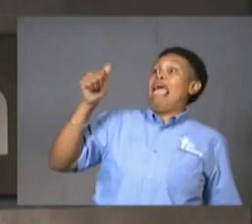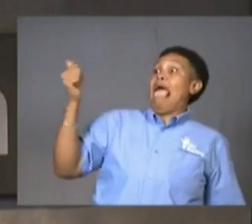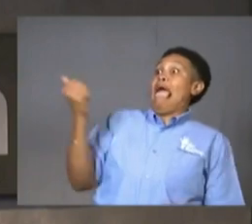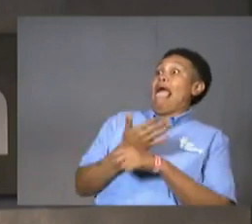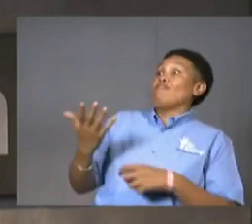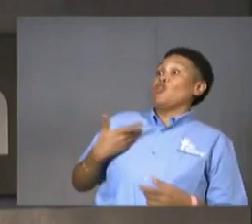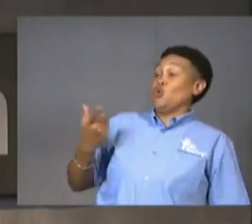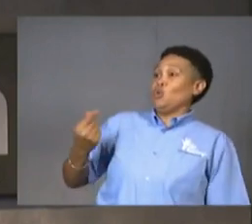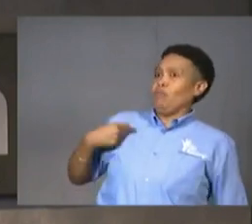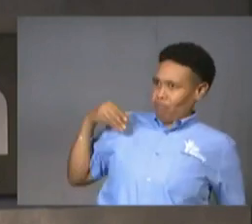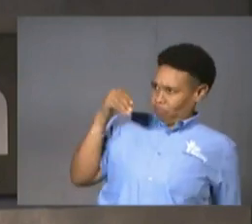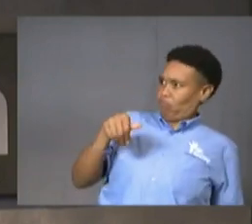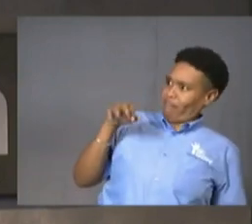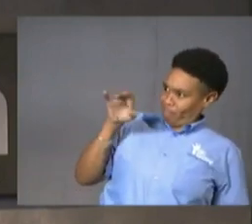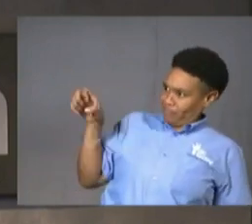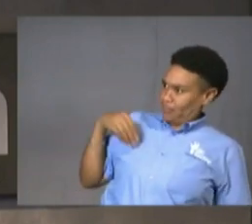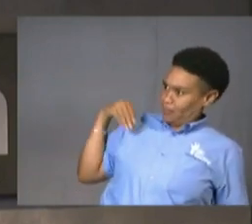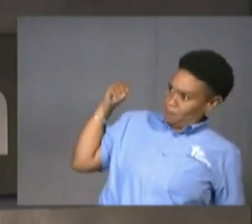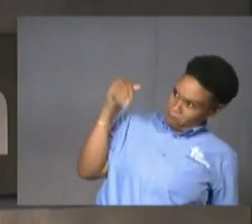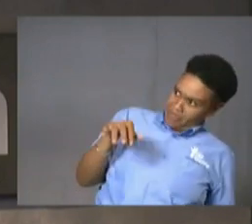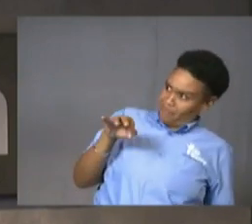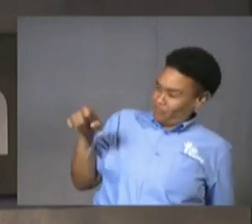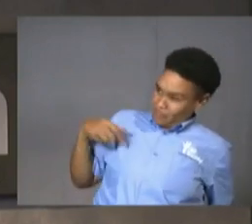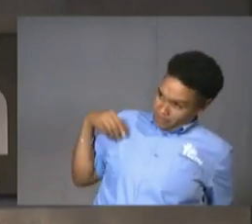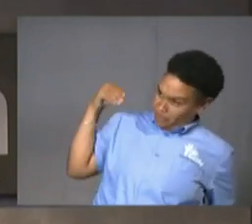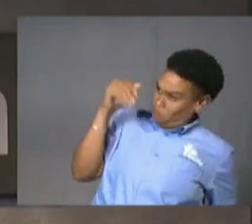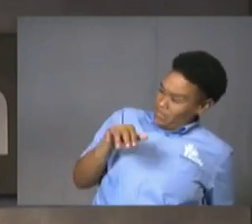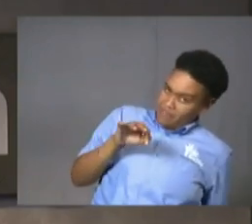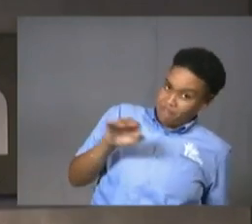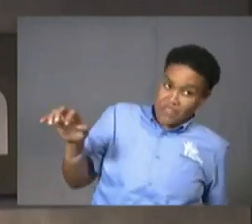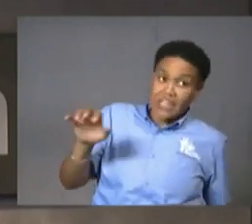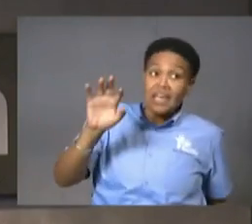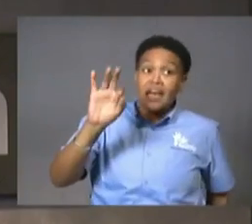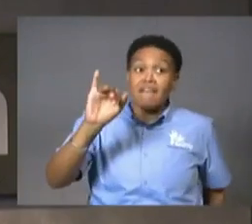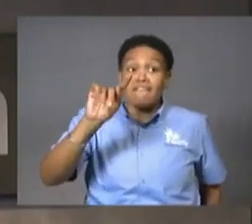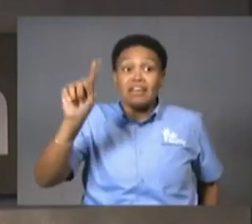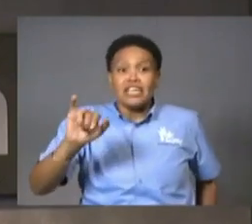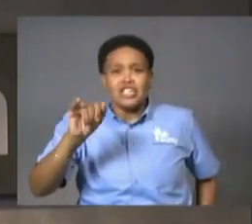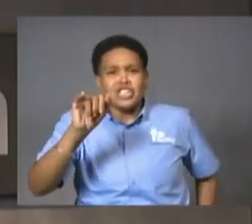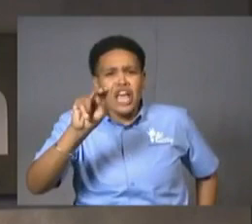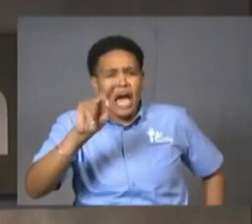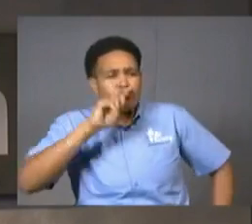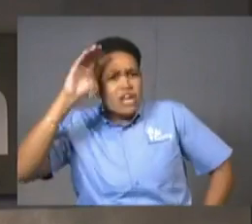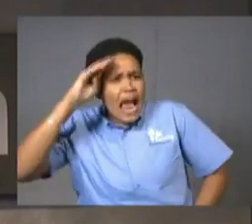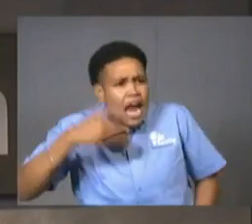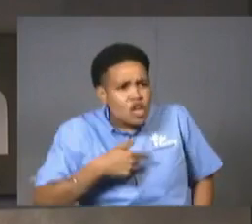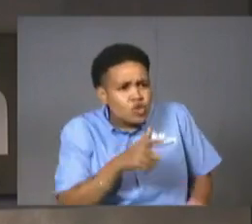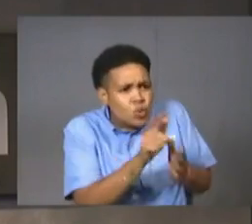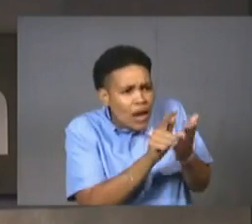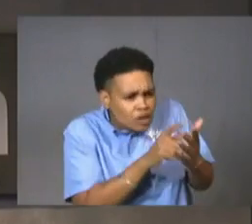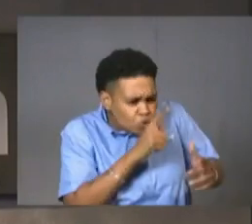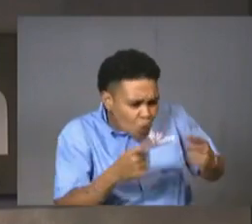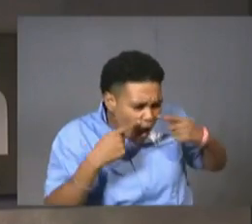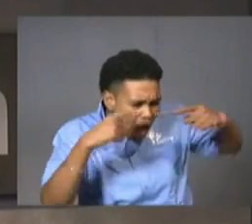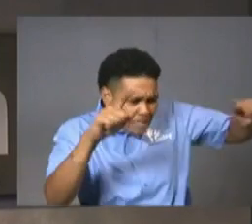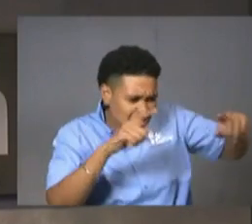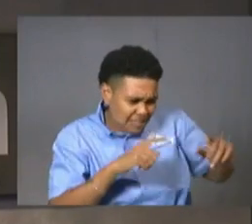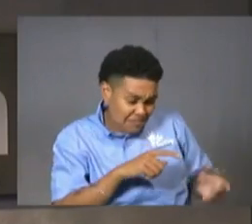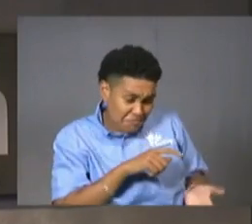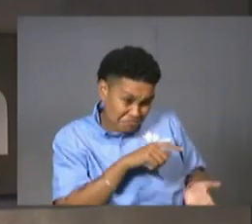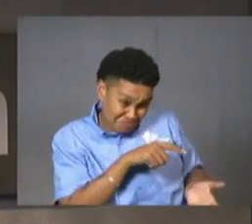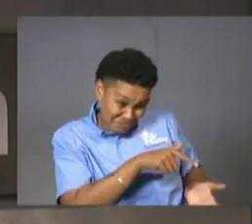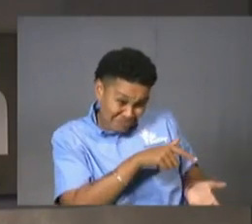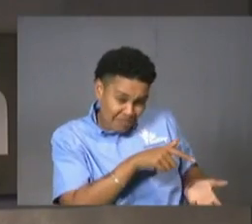do. It is not fair. Fitz-Jackson introduced legislation to achieve a package of basic services for which fees would not be